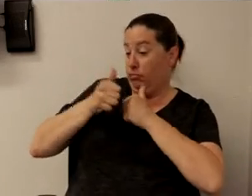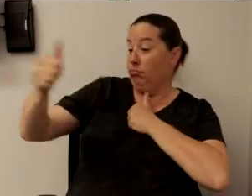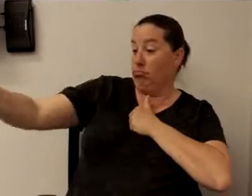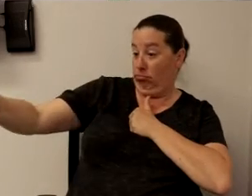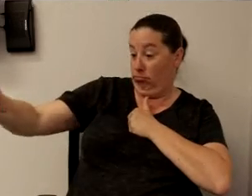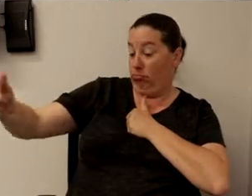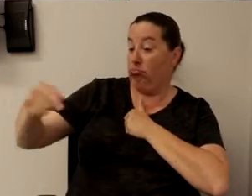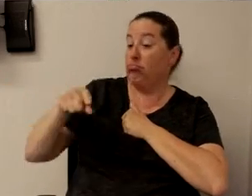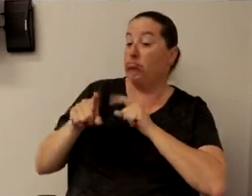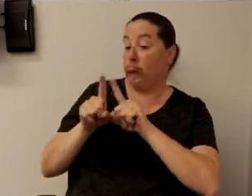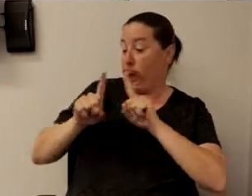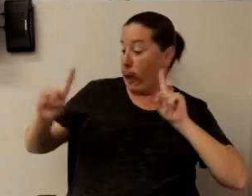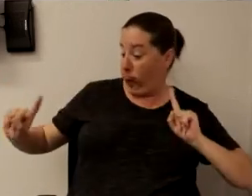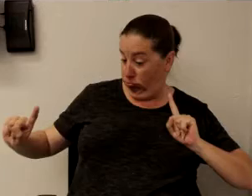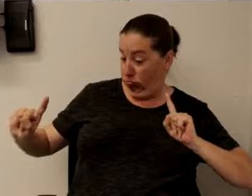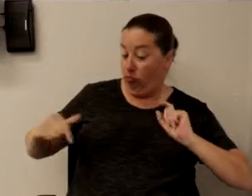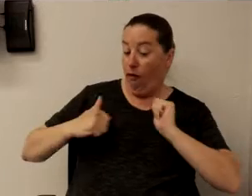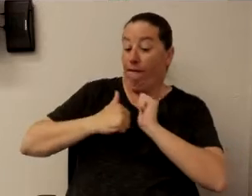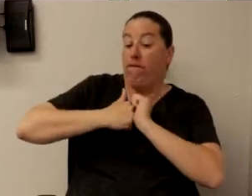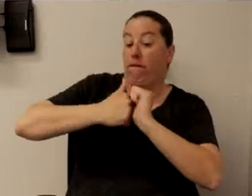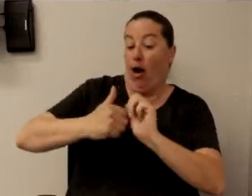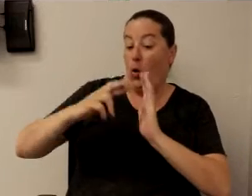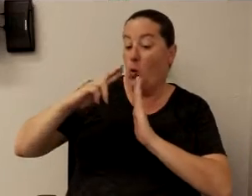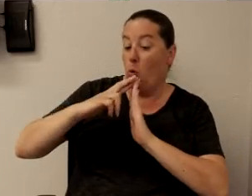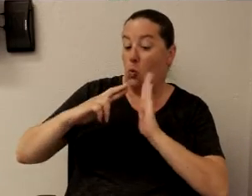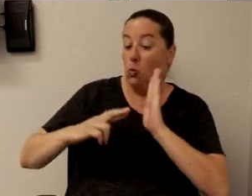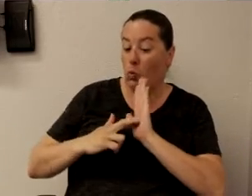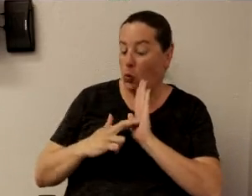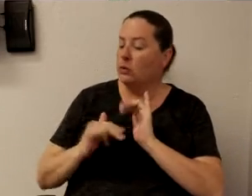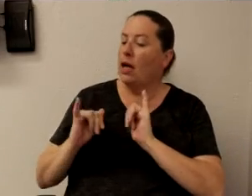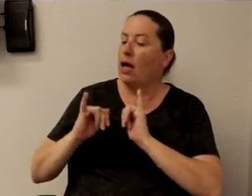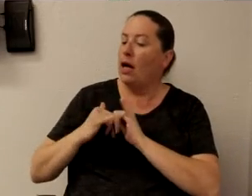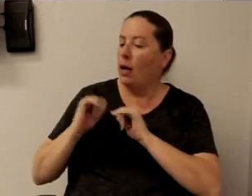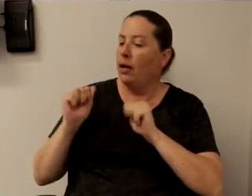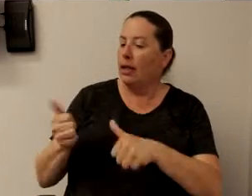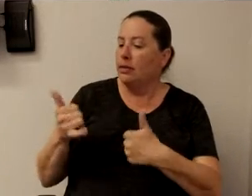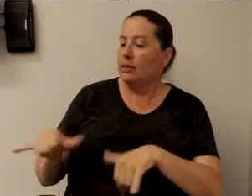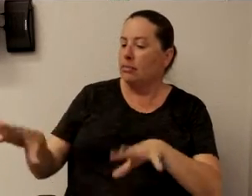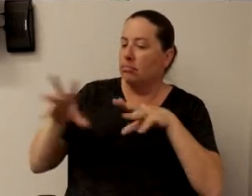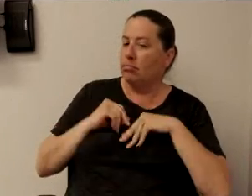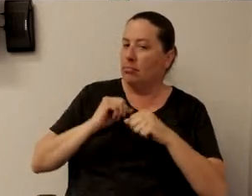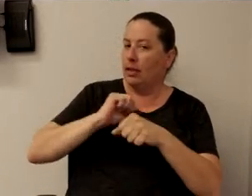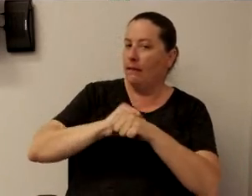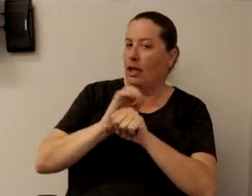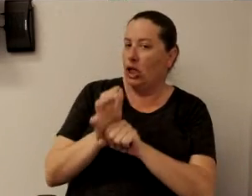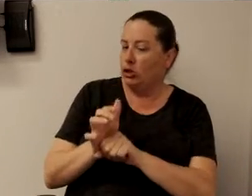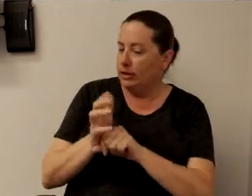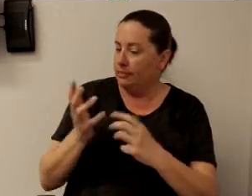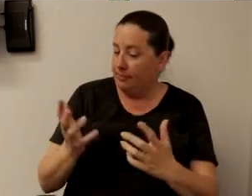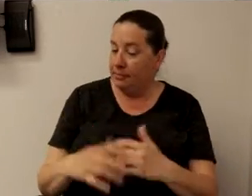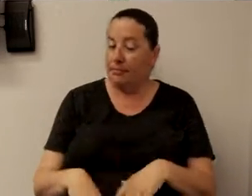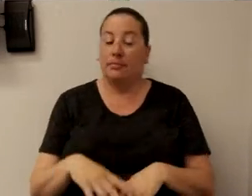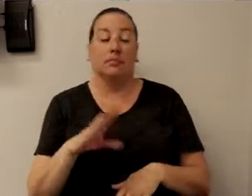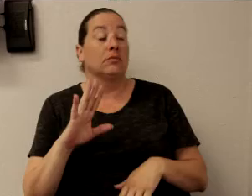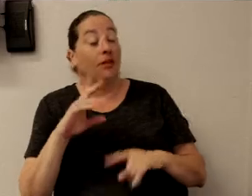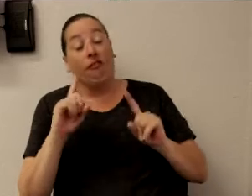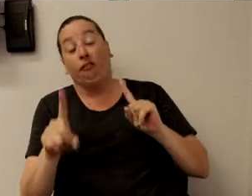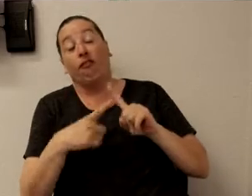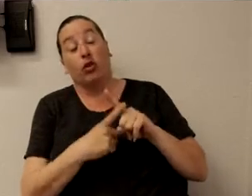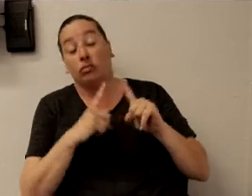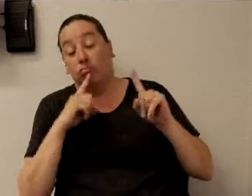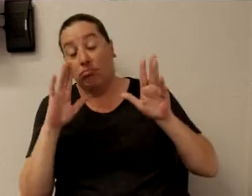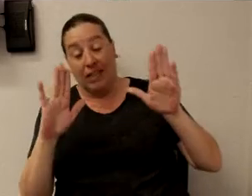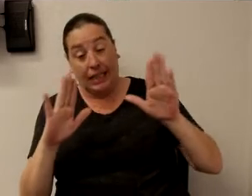the rules, how would the virus still get into their homes? Well, first, excellent practice of the